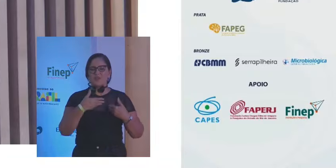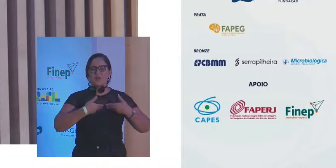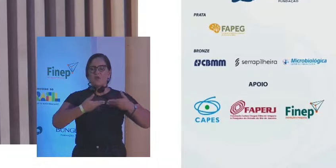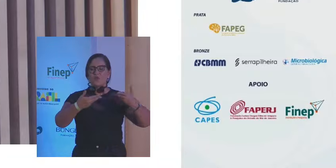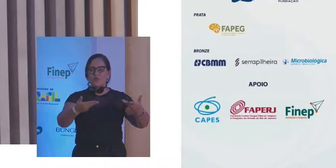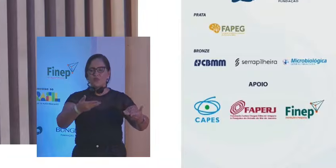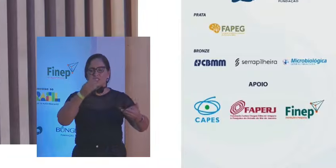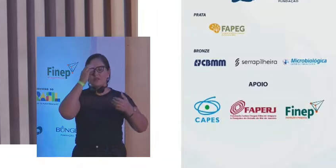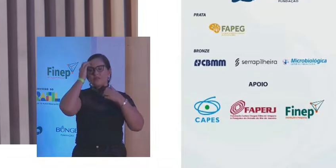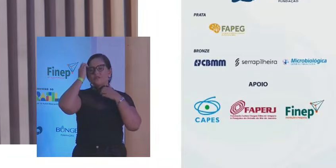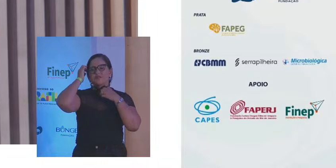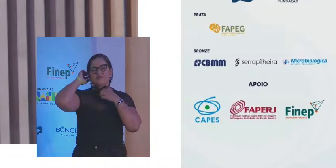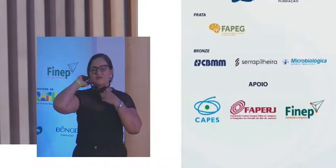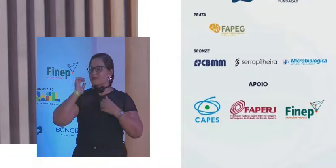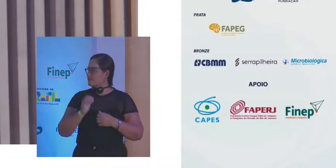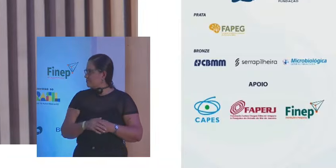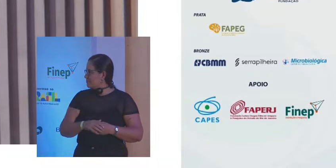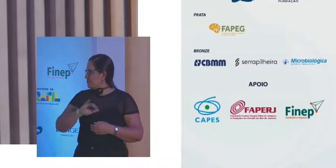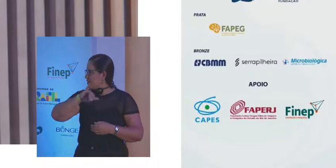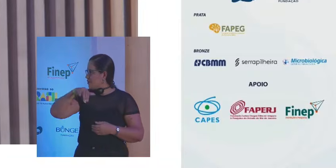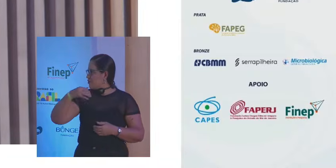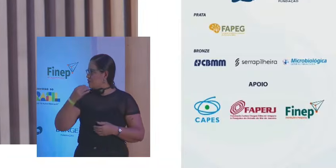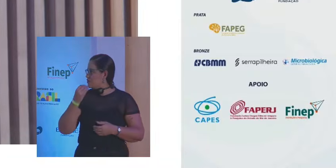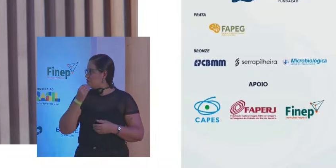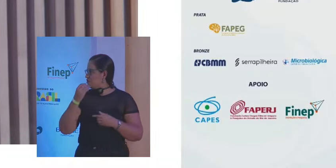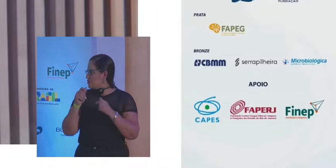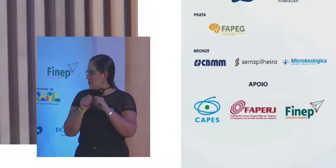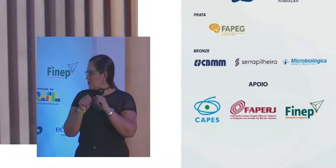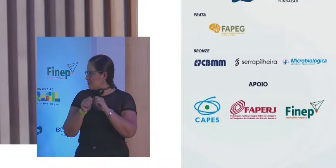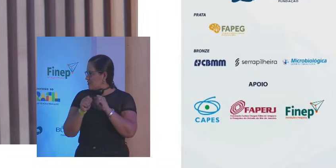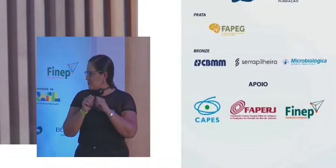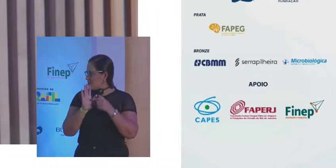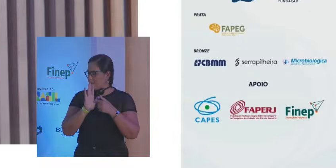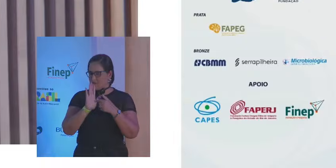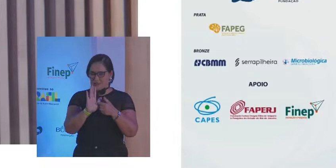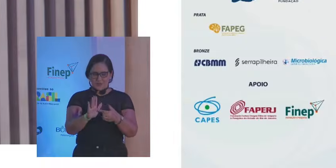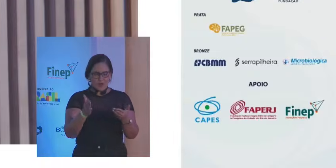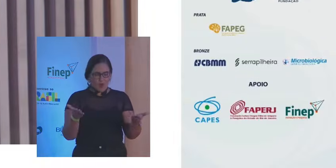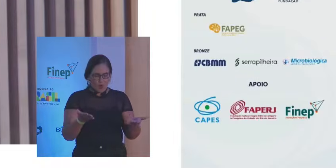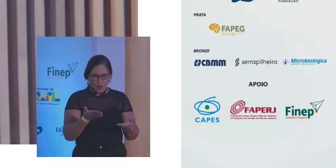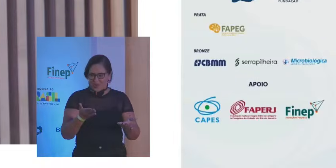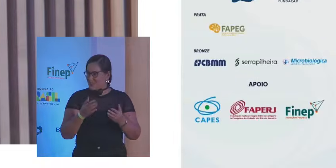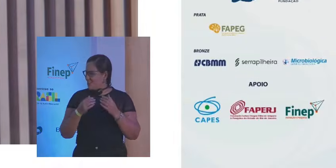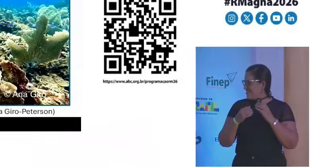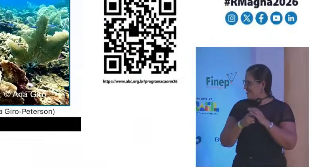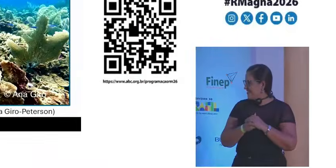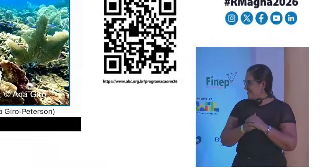convite e a oportunidade para fazer essa apresentação hoje.